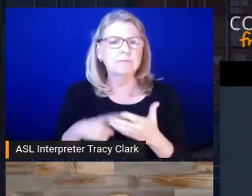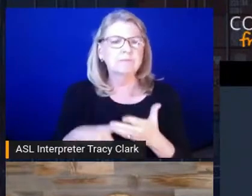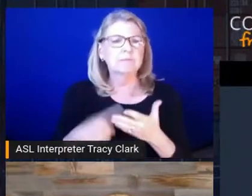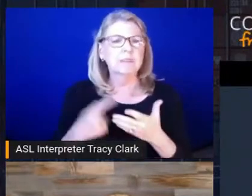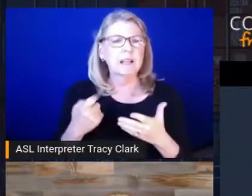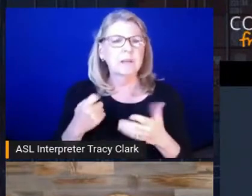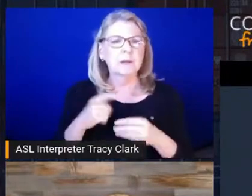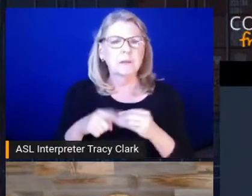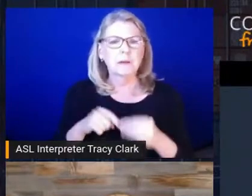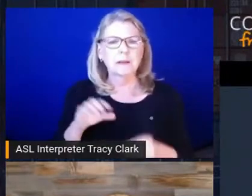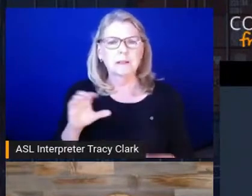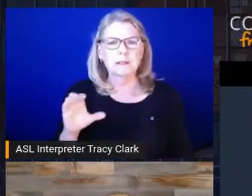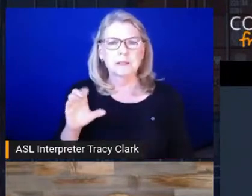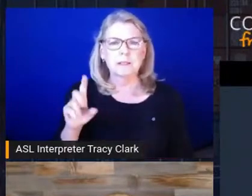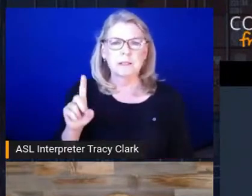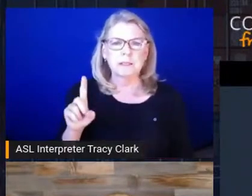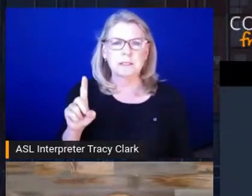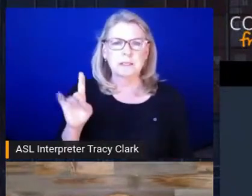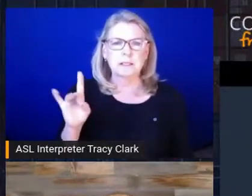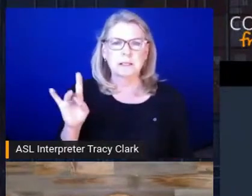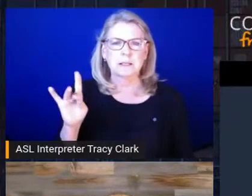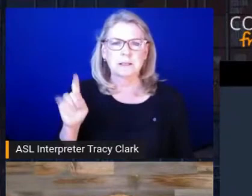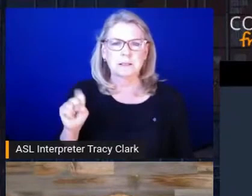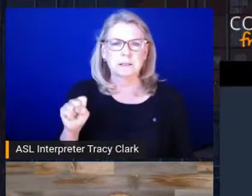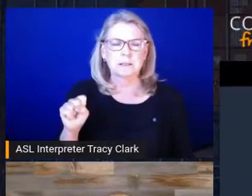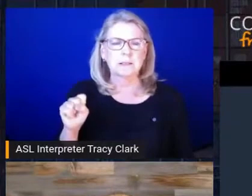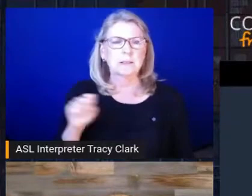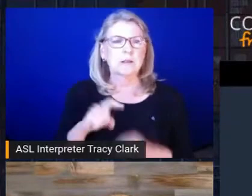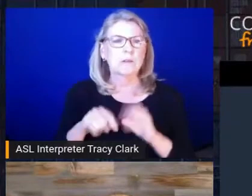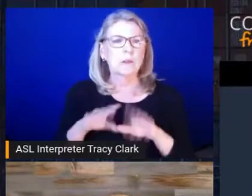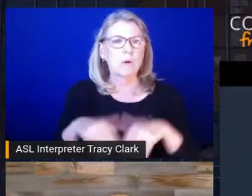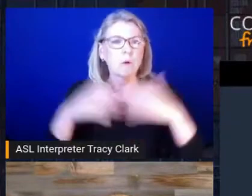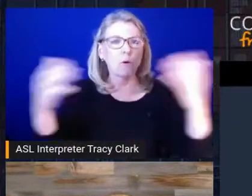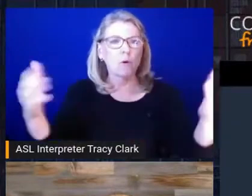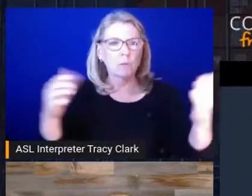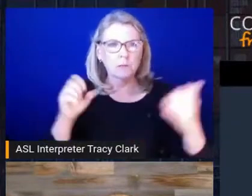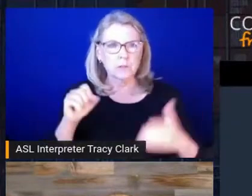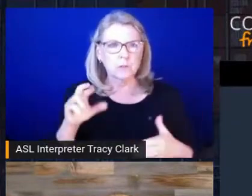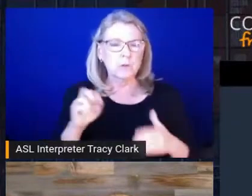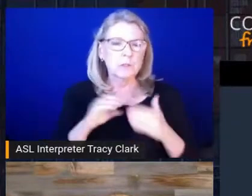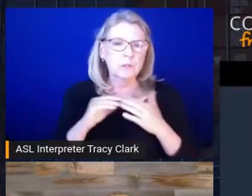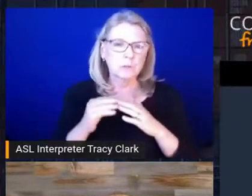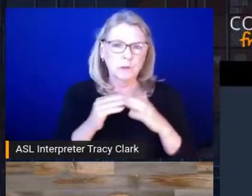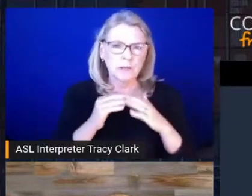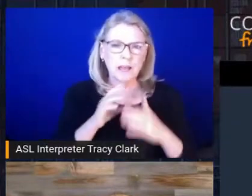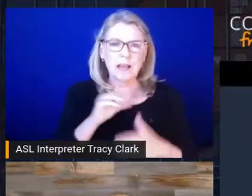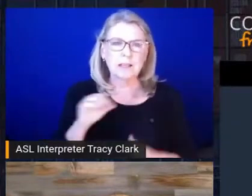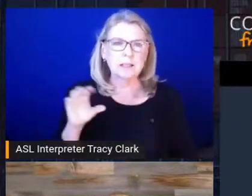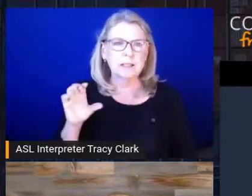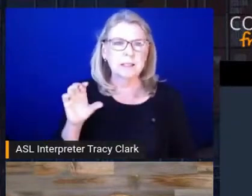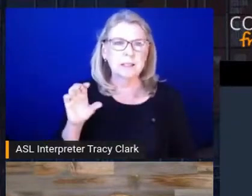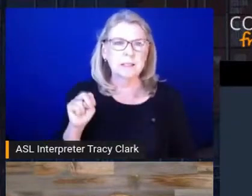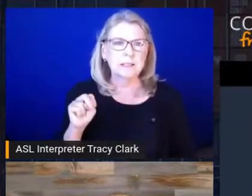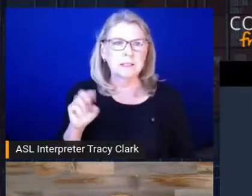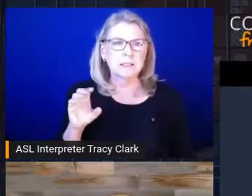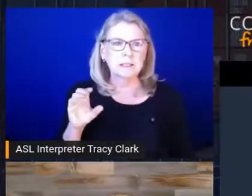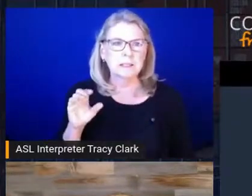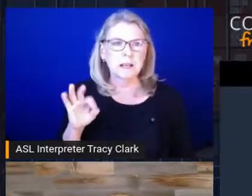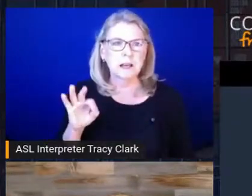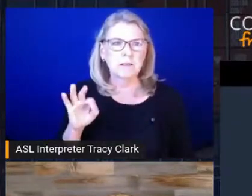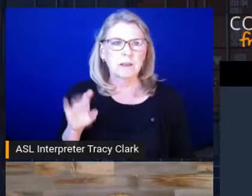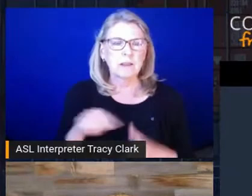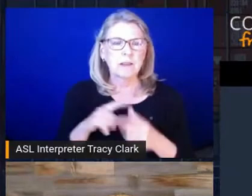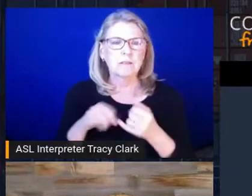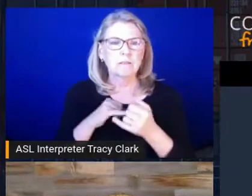source community and specifically the CNCF. And finally, we'll have a dedicated Q&A session kind of to wrap things